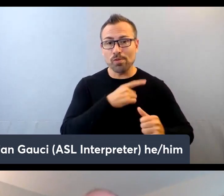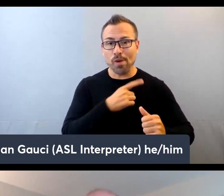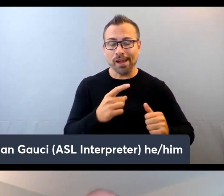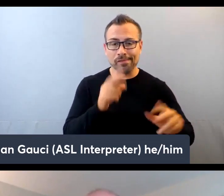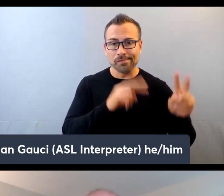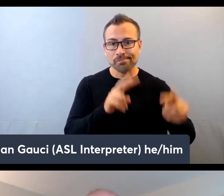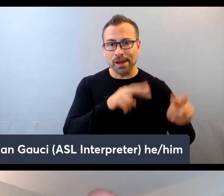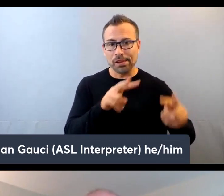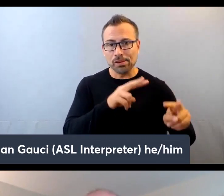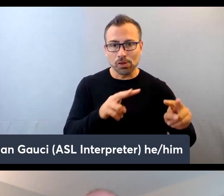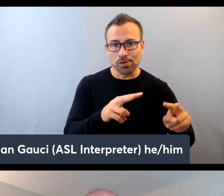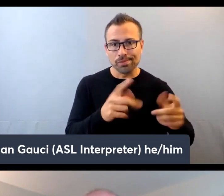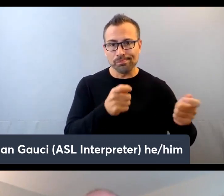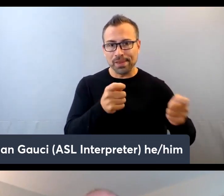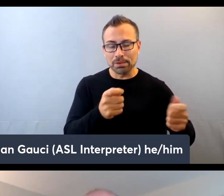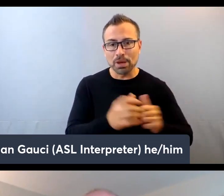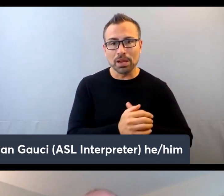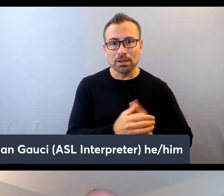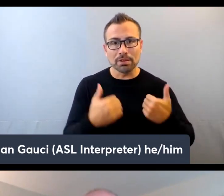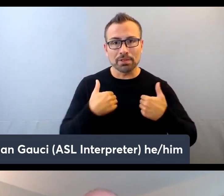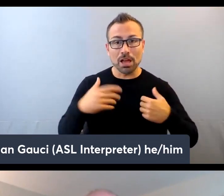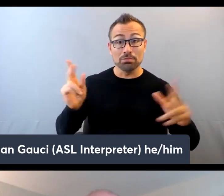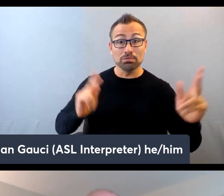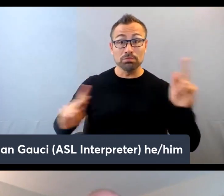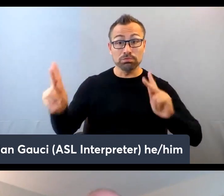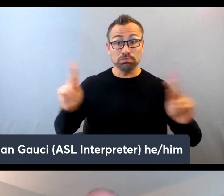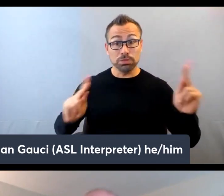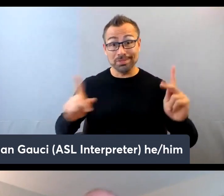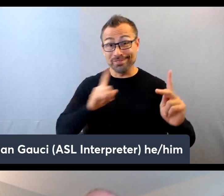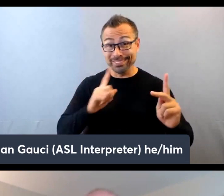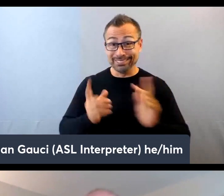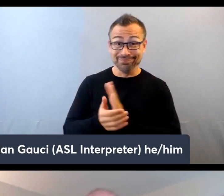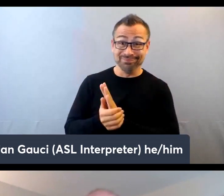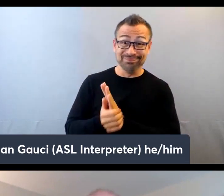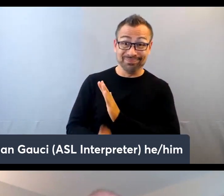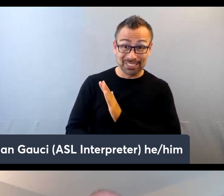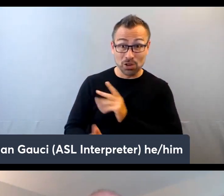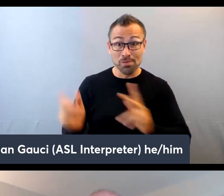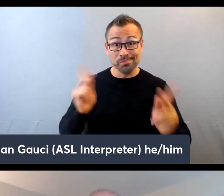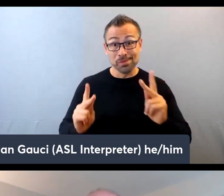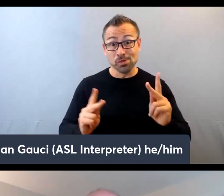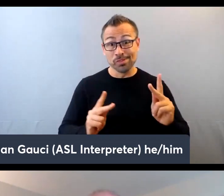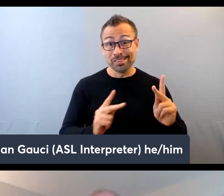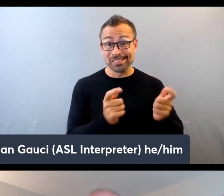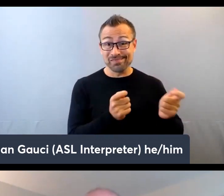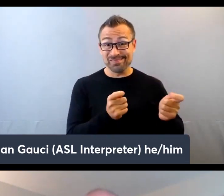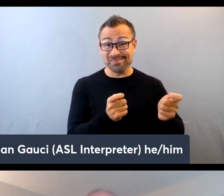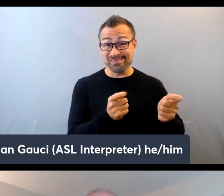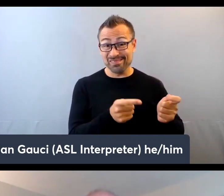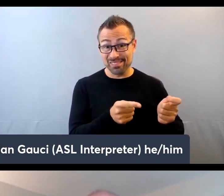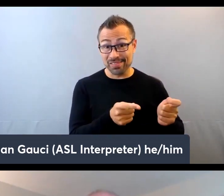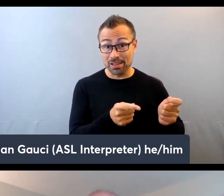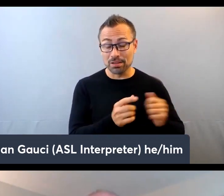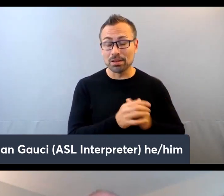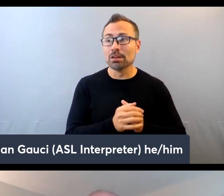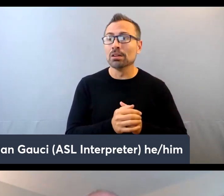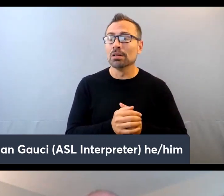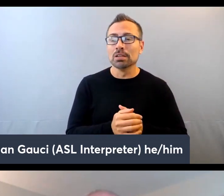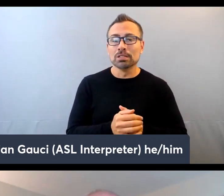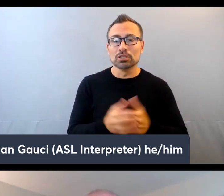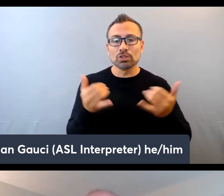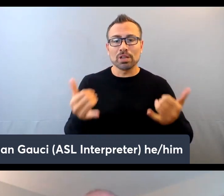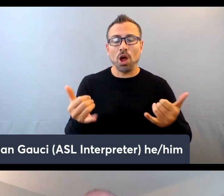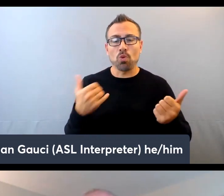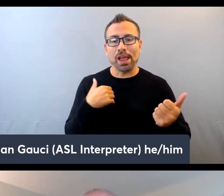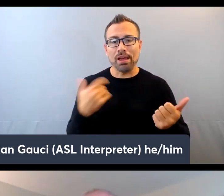have people, usually really good people, managing all of that. And so there's this move